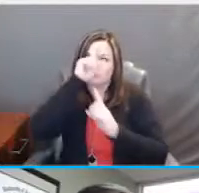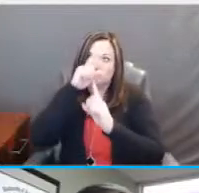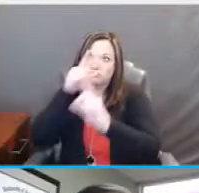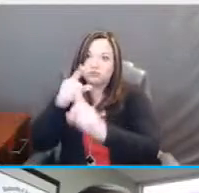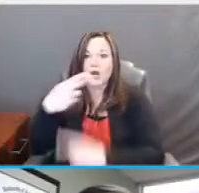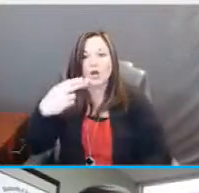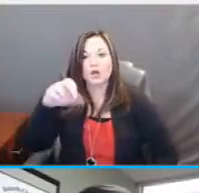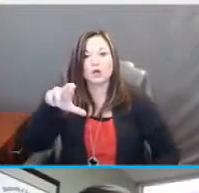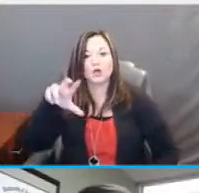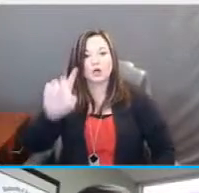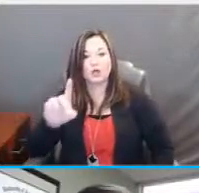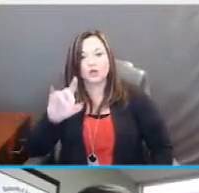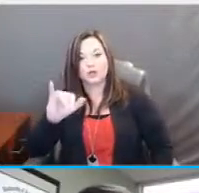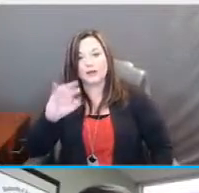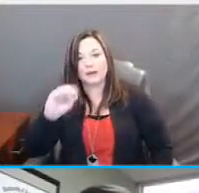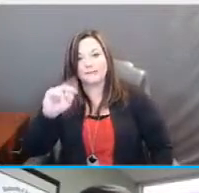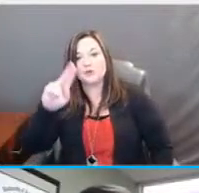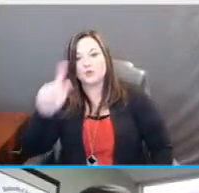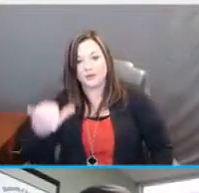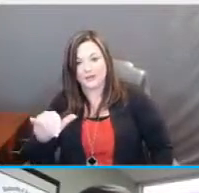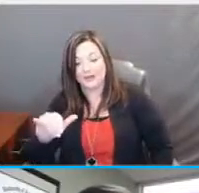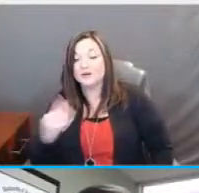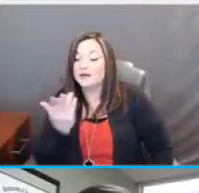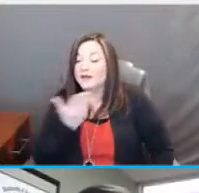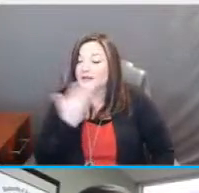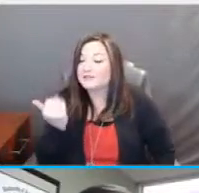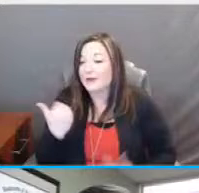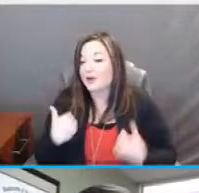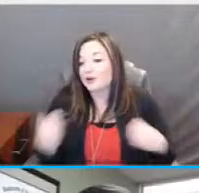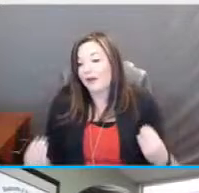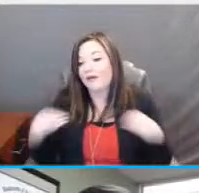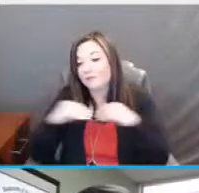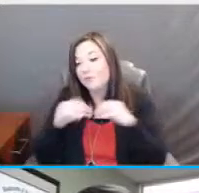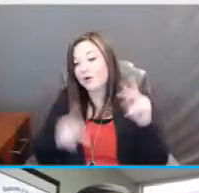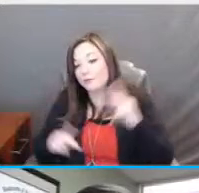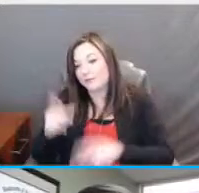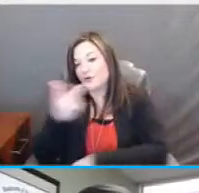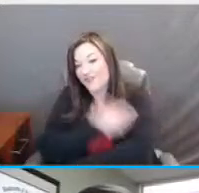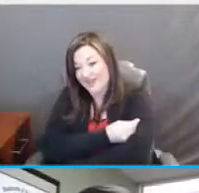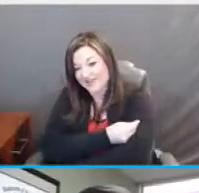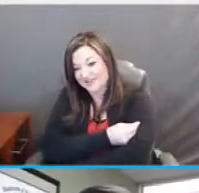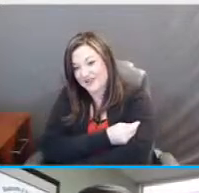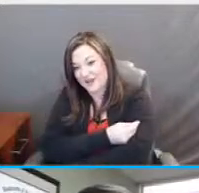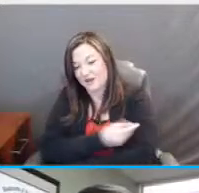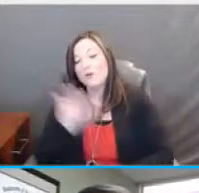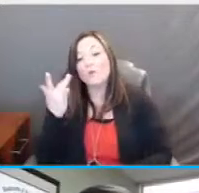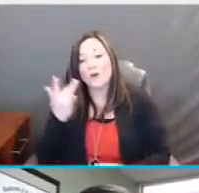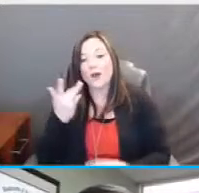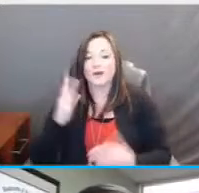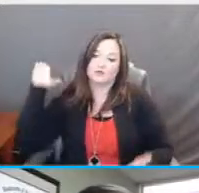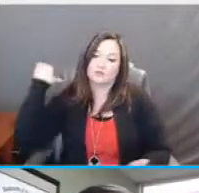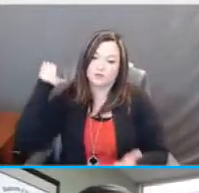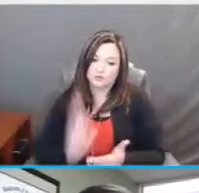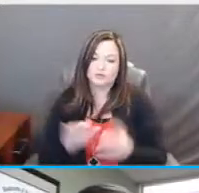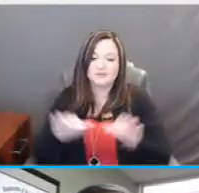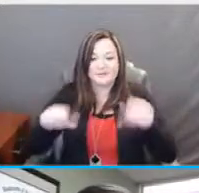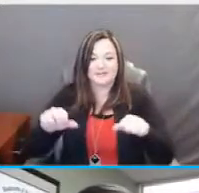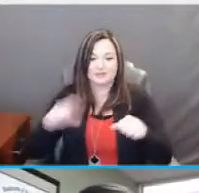much better to have more people vaccinated, and that makes it much harder for the virus to spread and